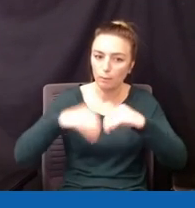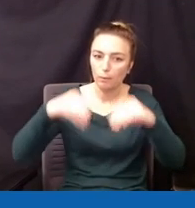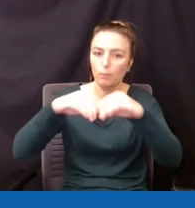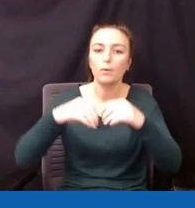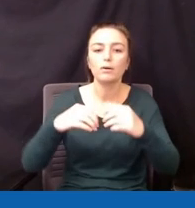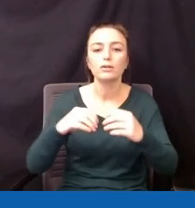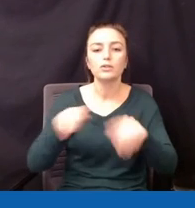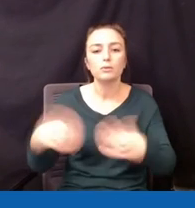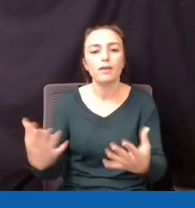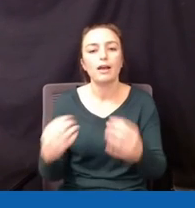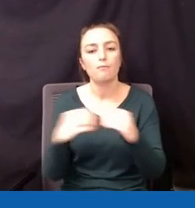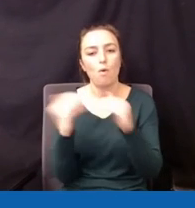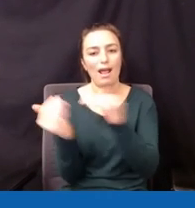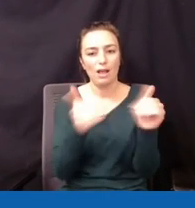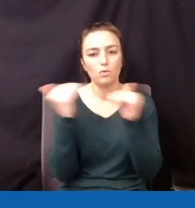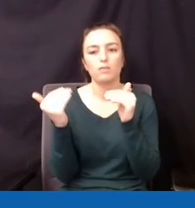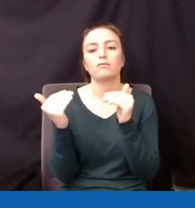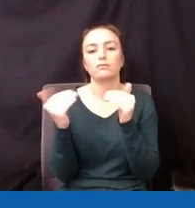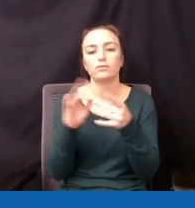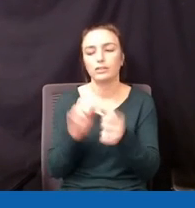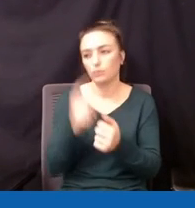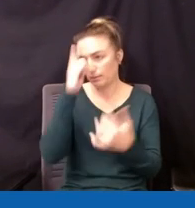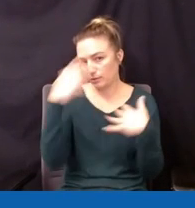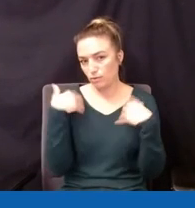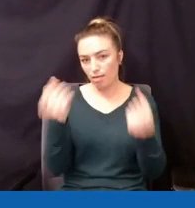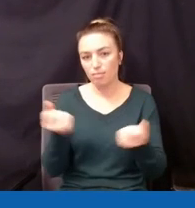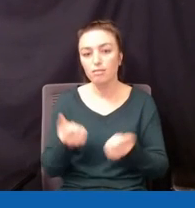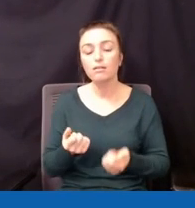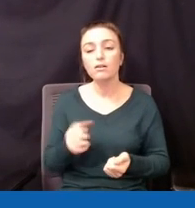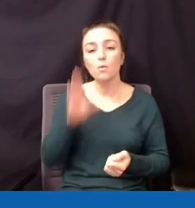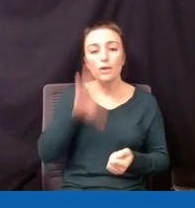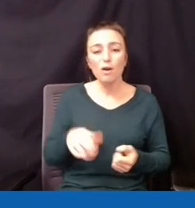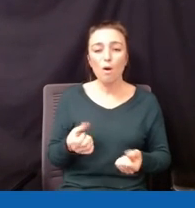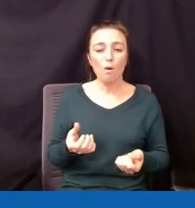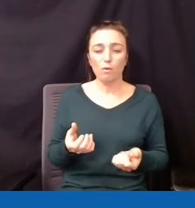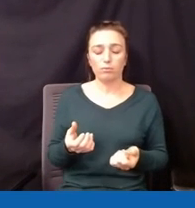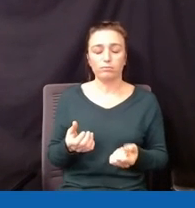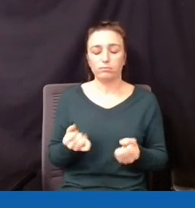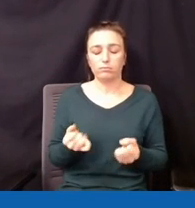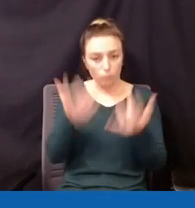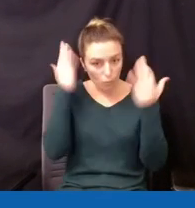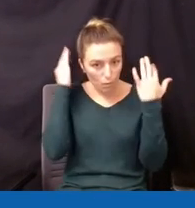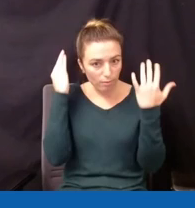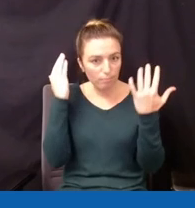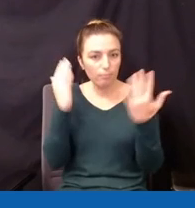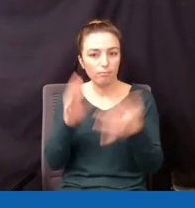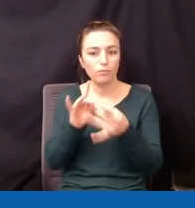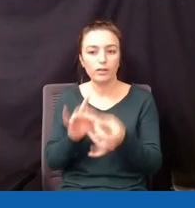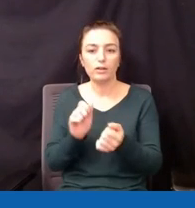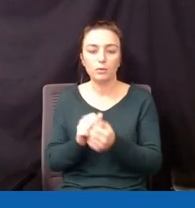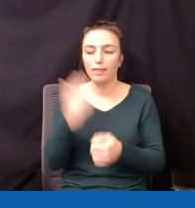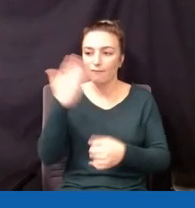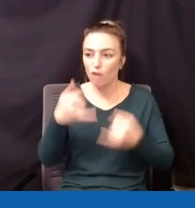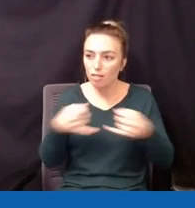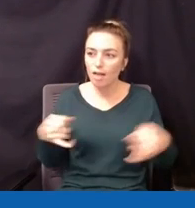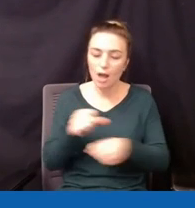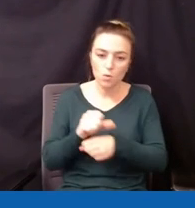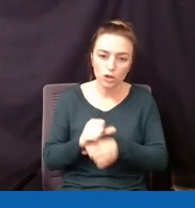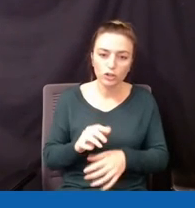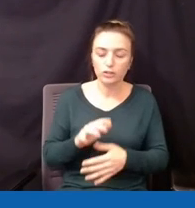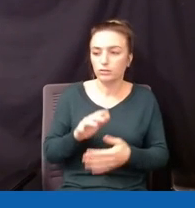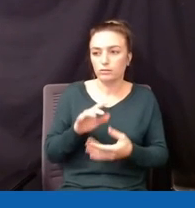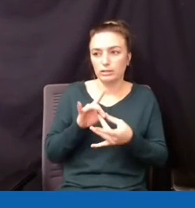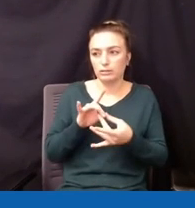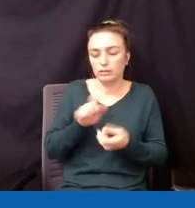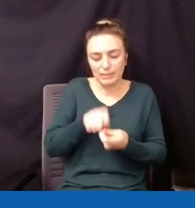comes to mental health. We know how overwhelmed so many frontline workers are, healthcare workers in general, especially because of the